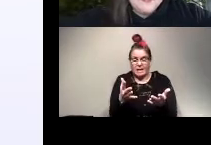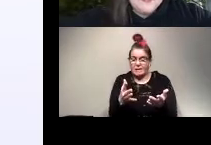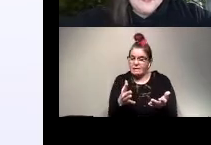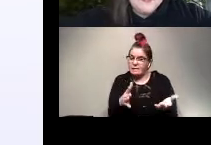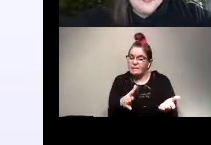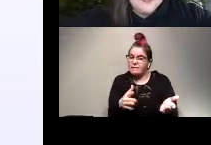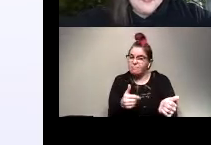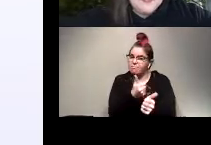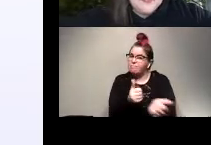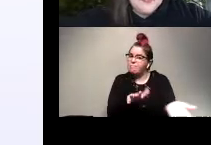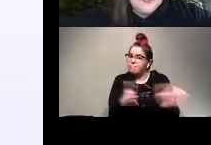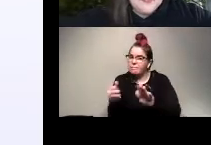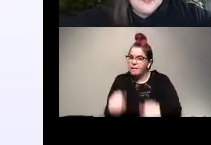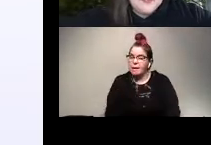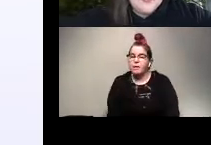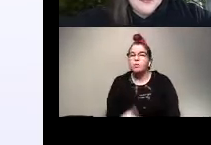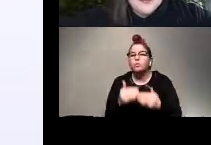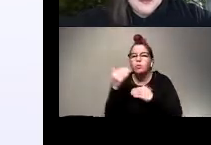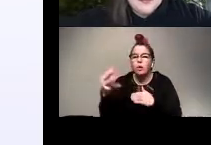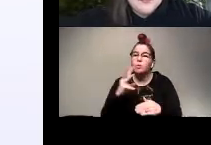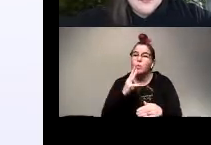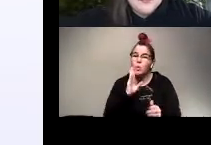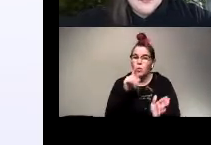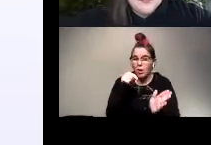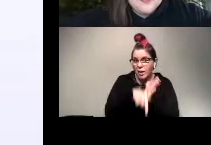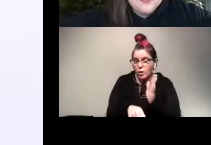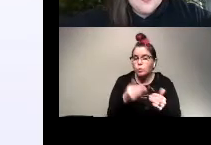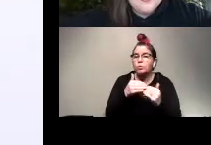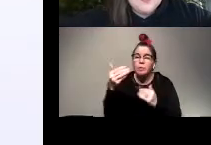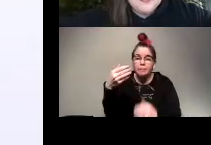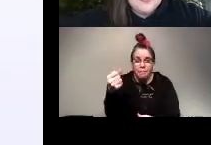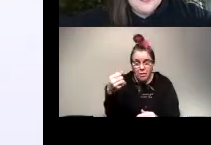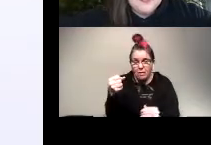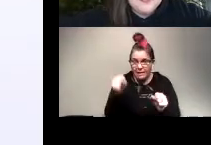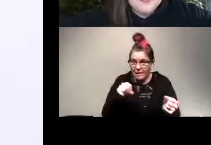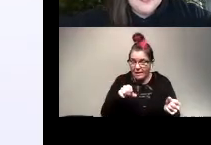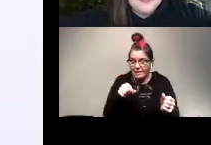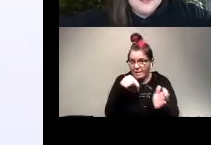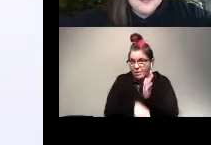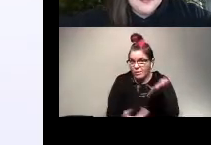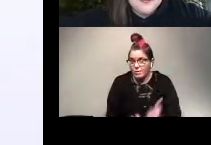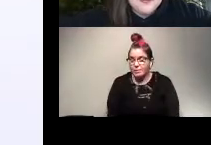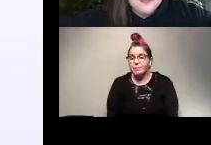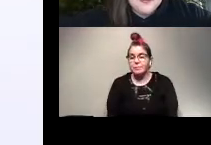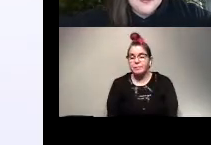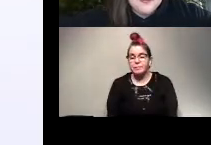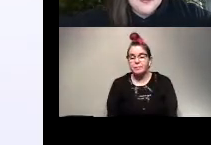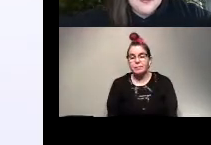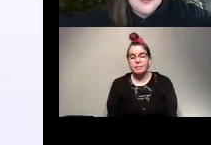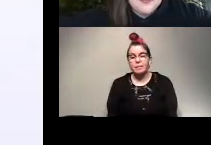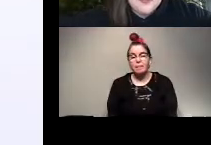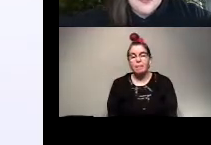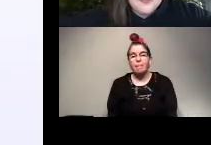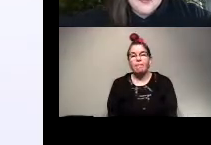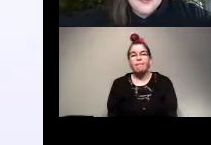So too much water is lethal. Too much milk is lethal. The real